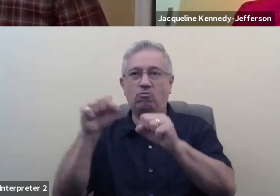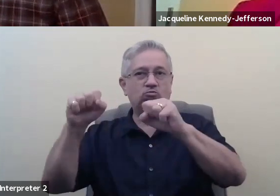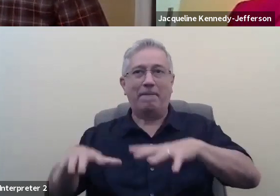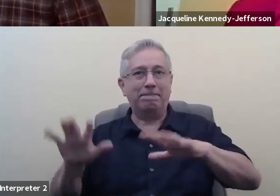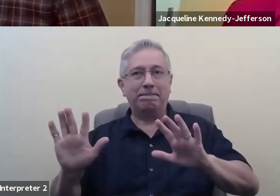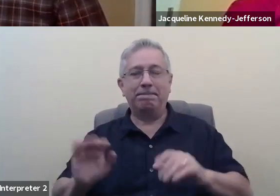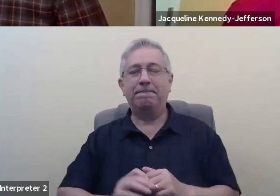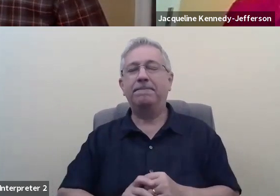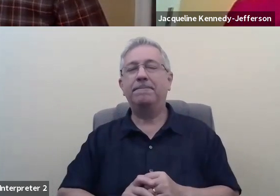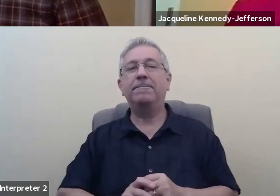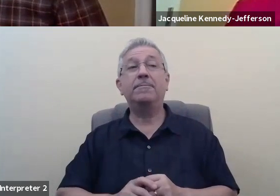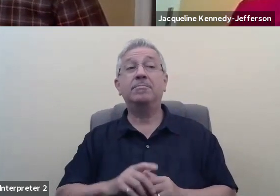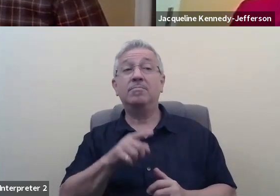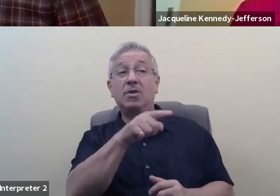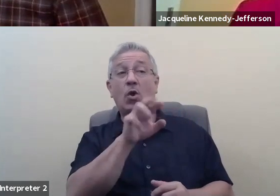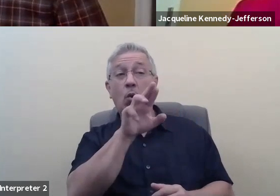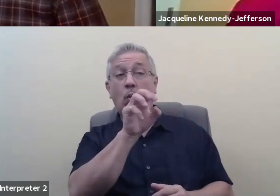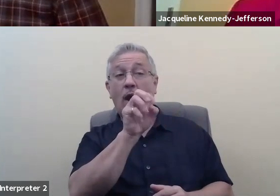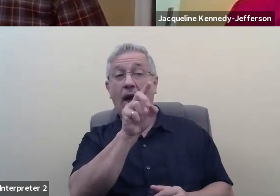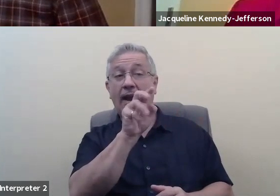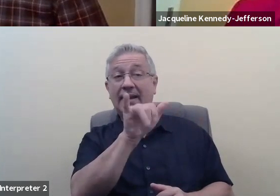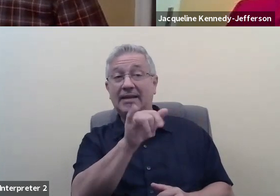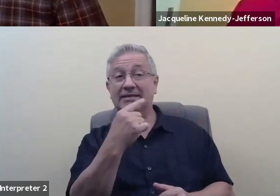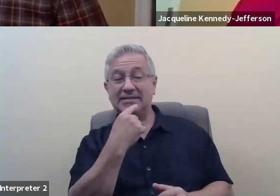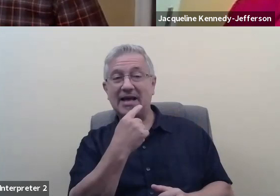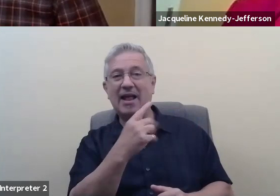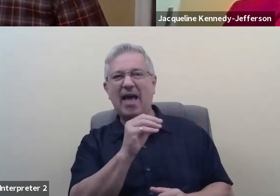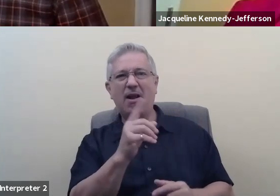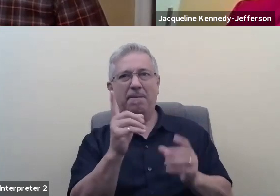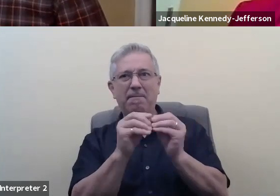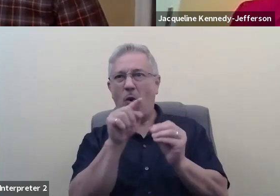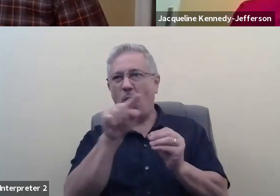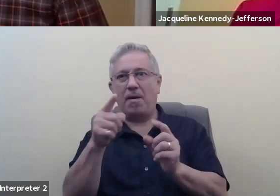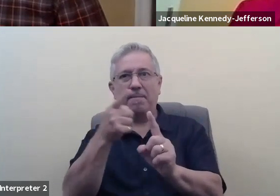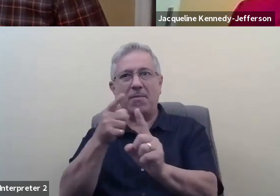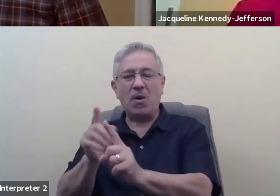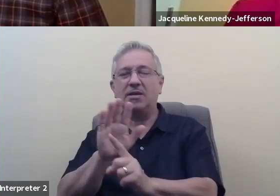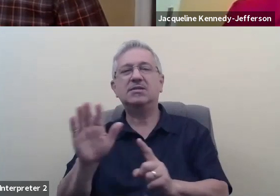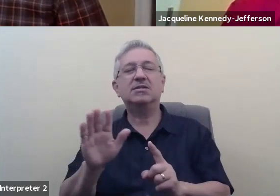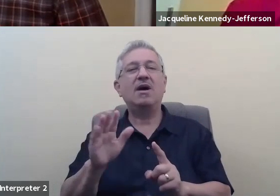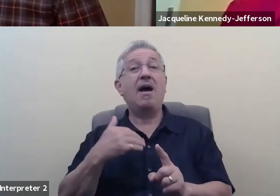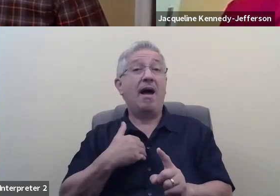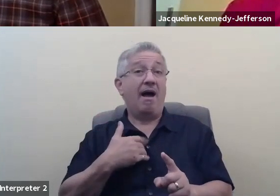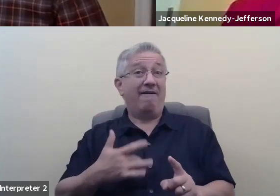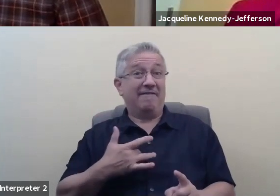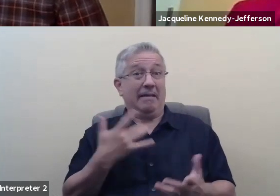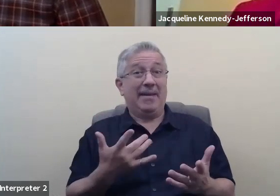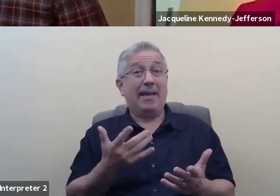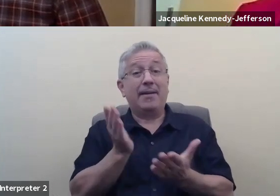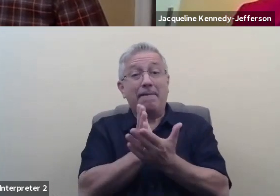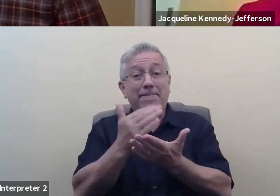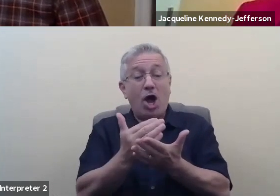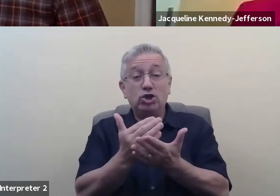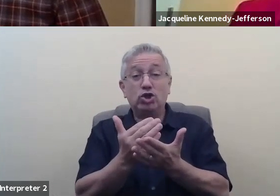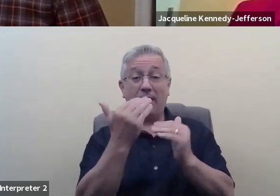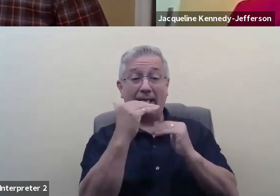to Rodney's point, and Vincent as well, I think I might be expecting some monies to be added to the budget. We